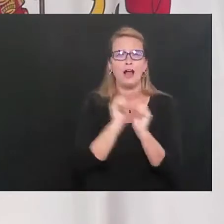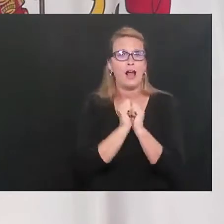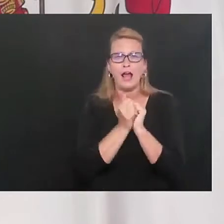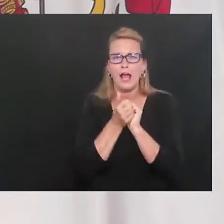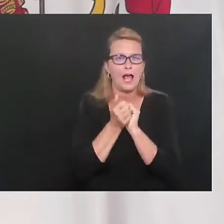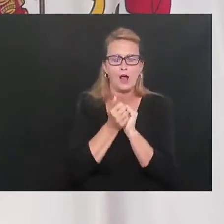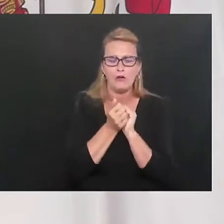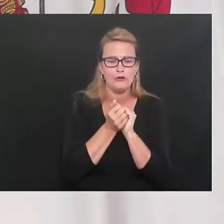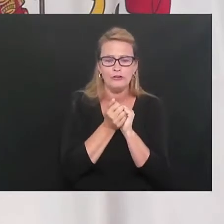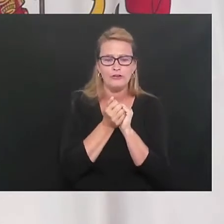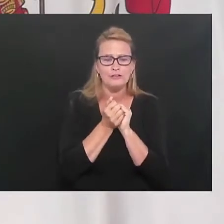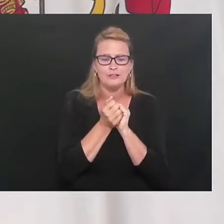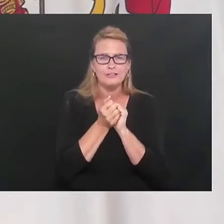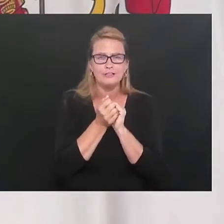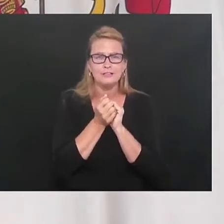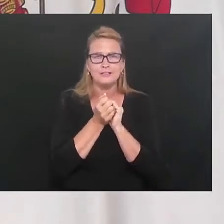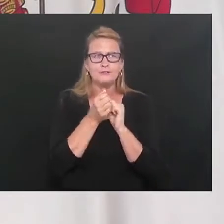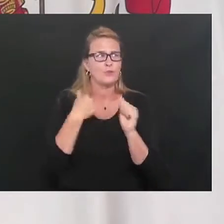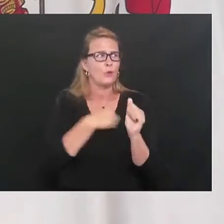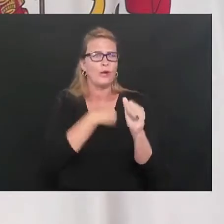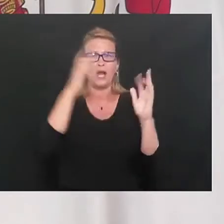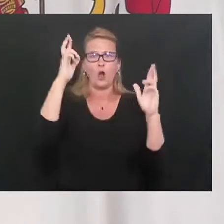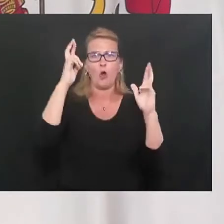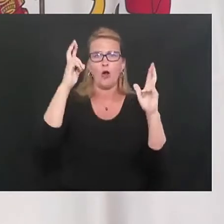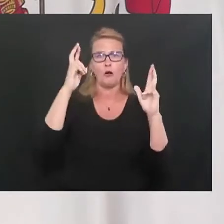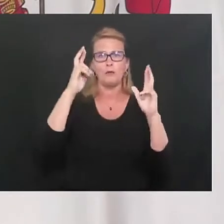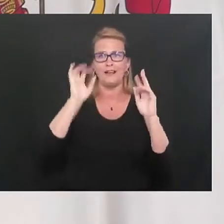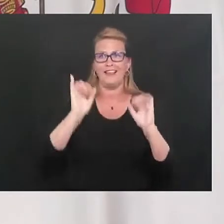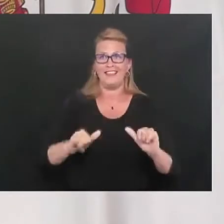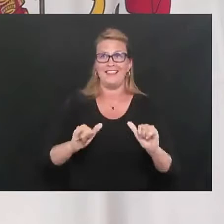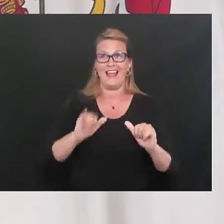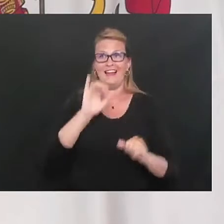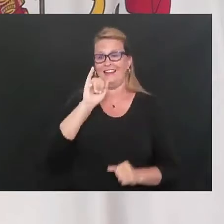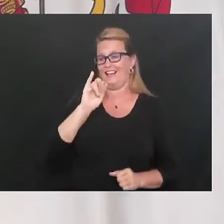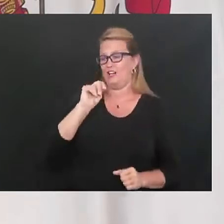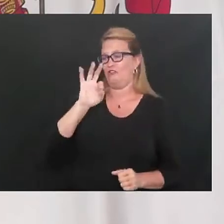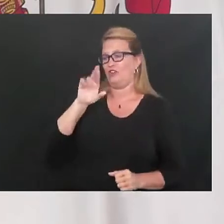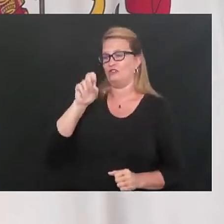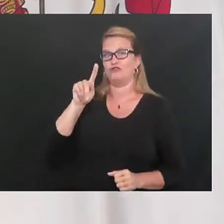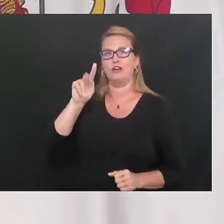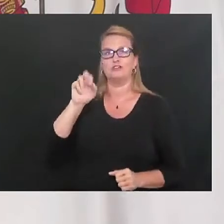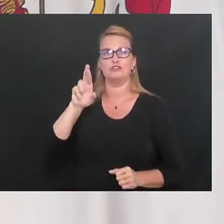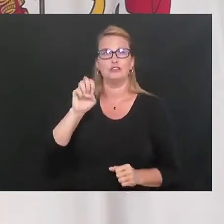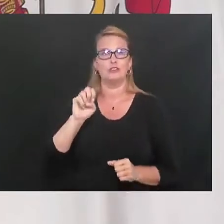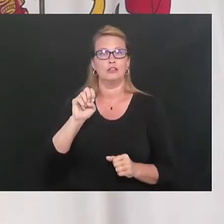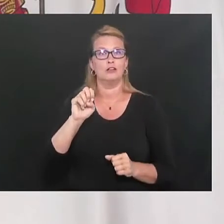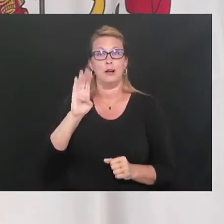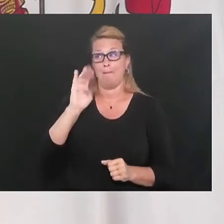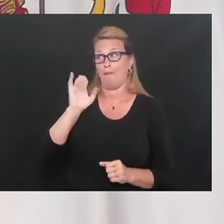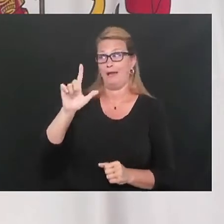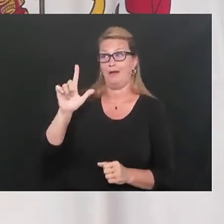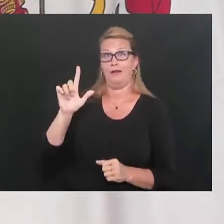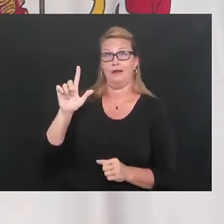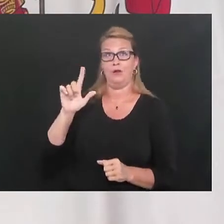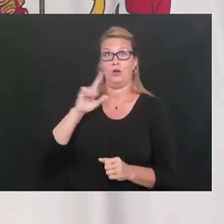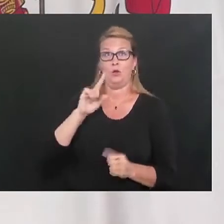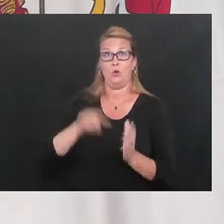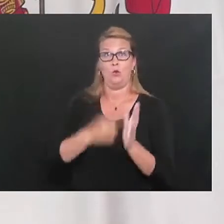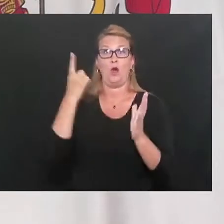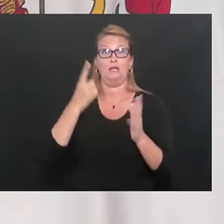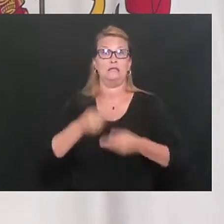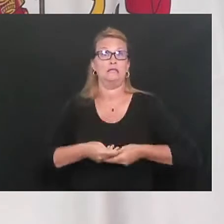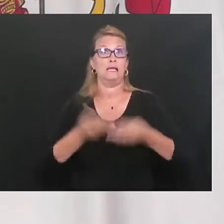know, through, we hope, you know, the infrastructure bill is coming out. We're going to some way, somehow, you know,